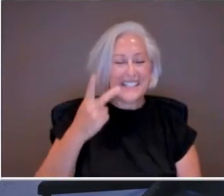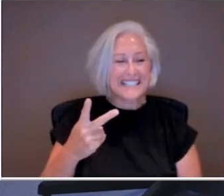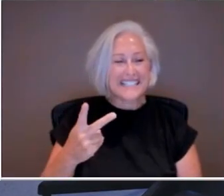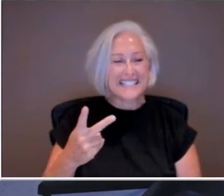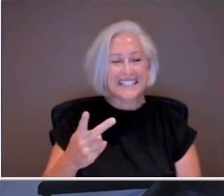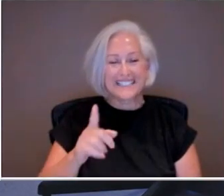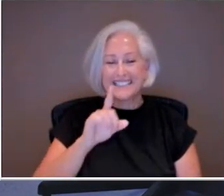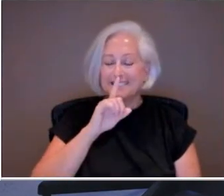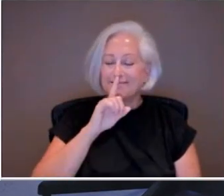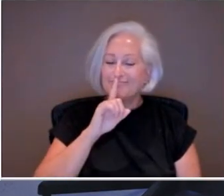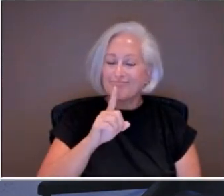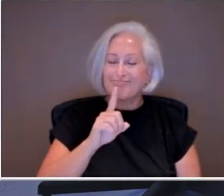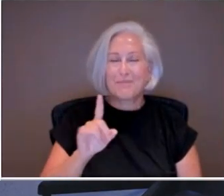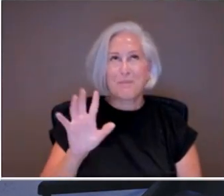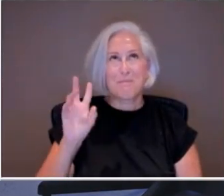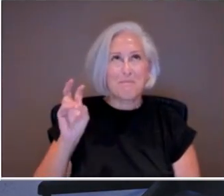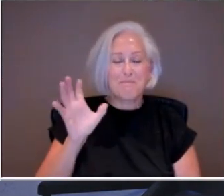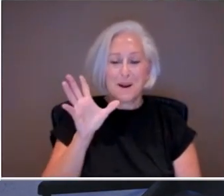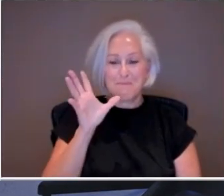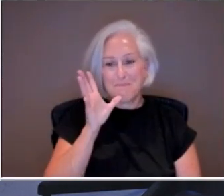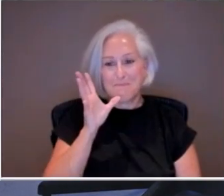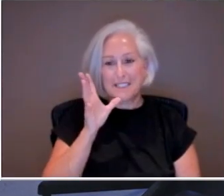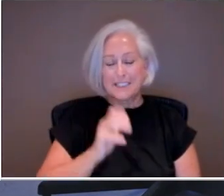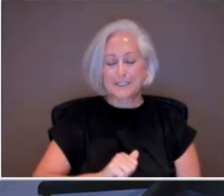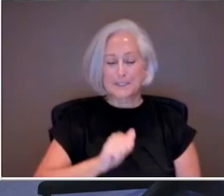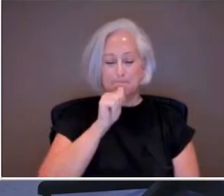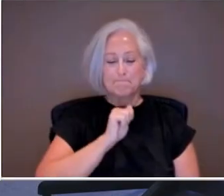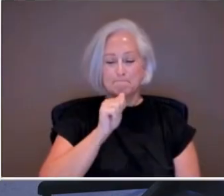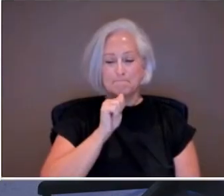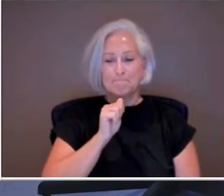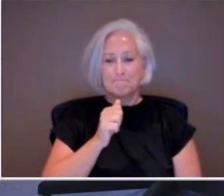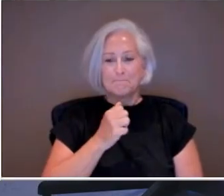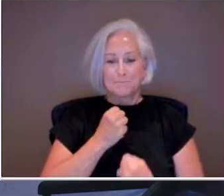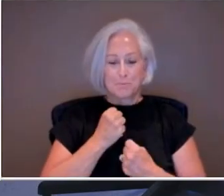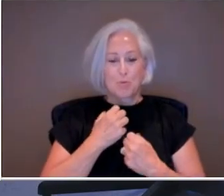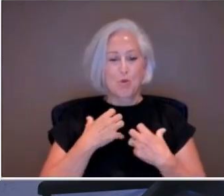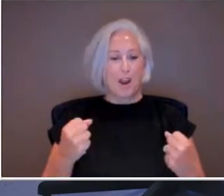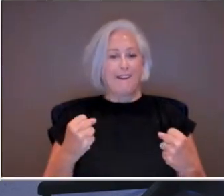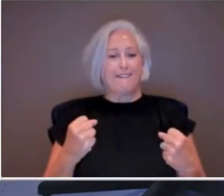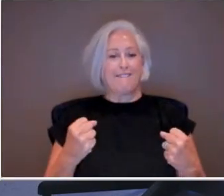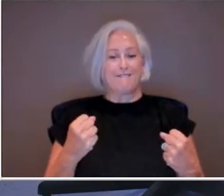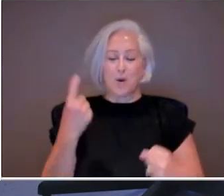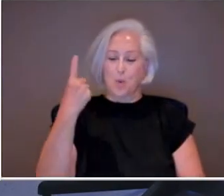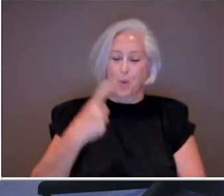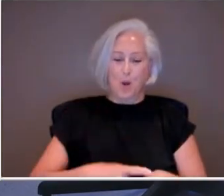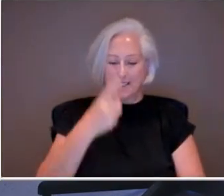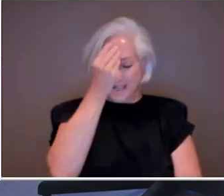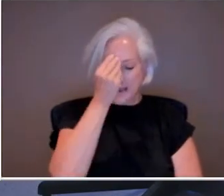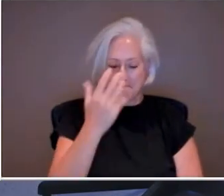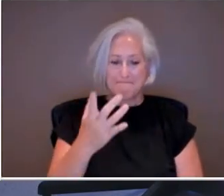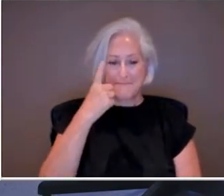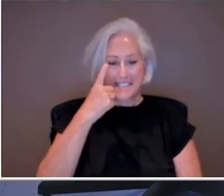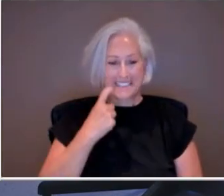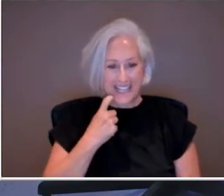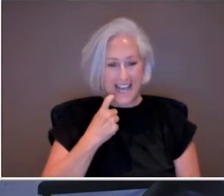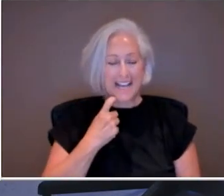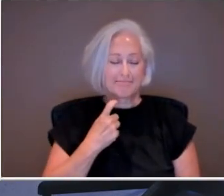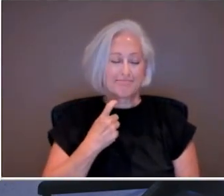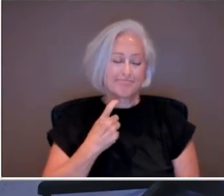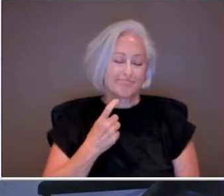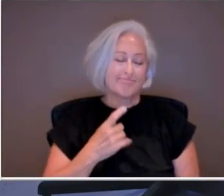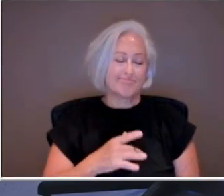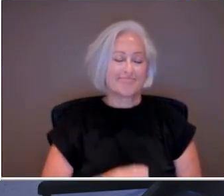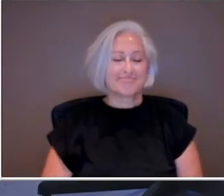mom, which you were so stoic and brave, and the one time you break down is telling your kids, because we want to protect our kids from everything.